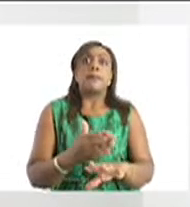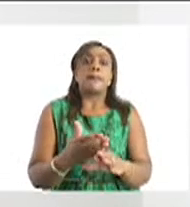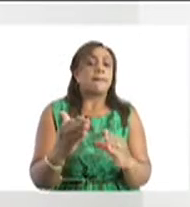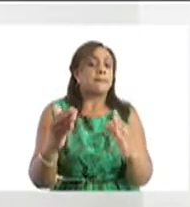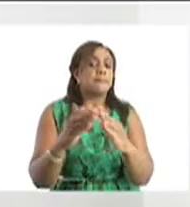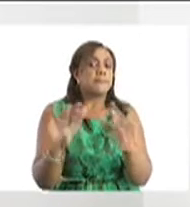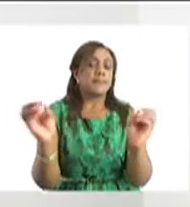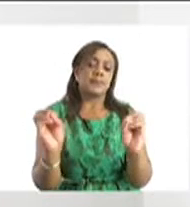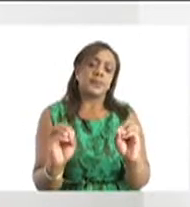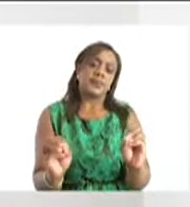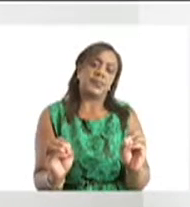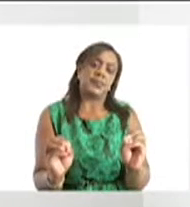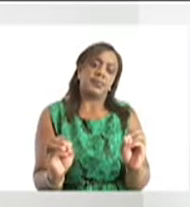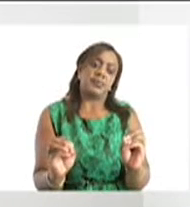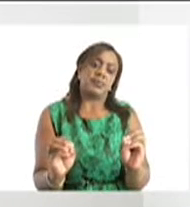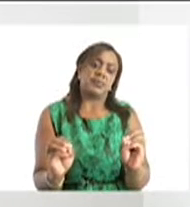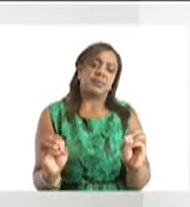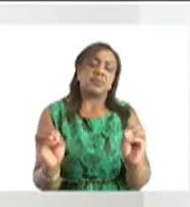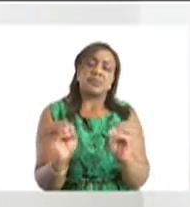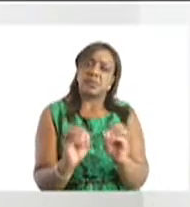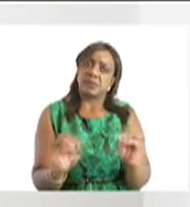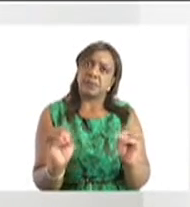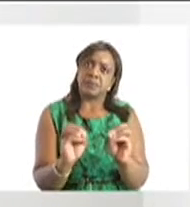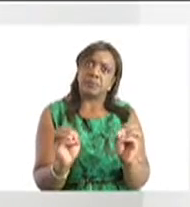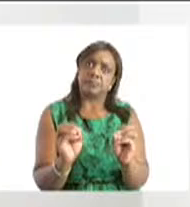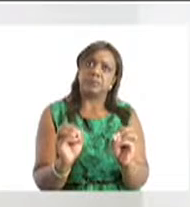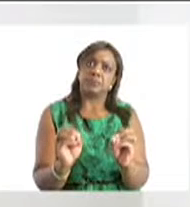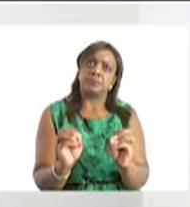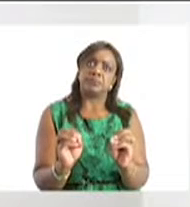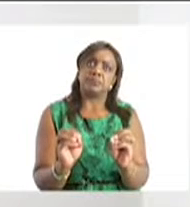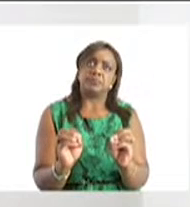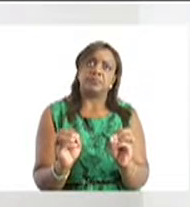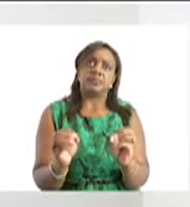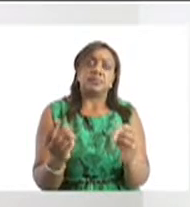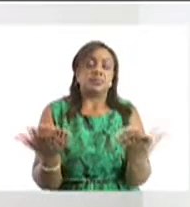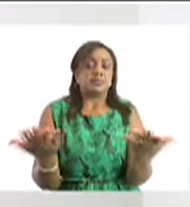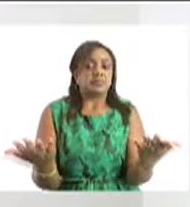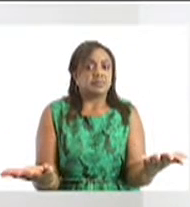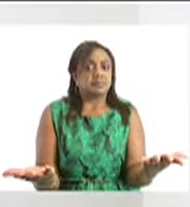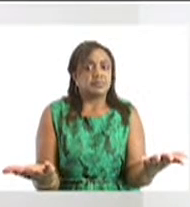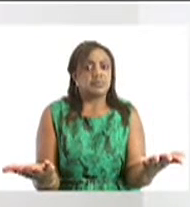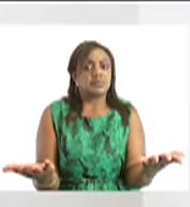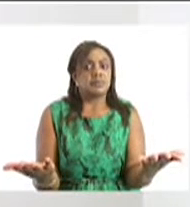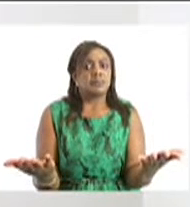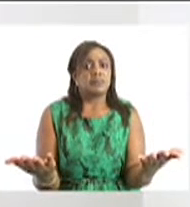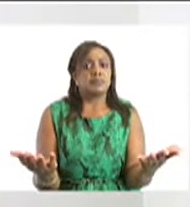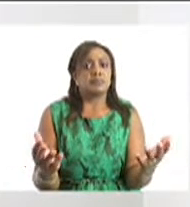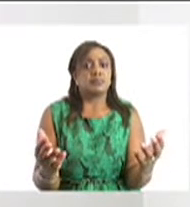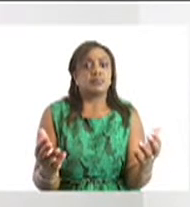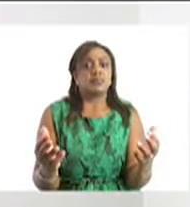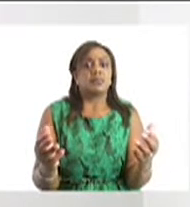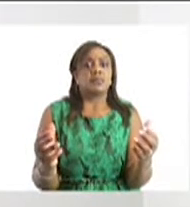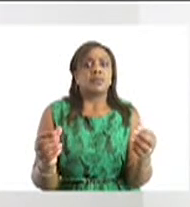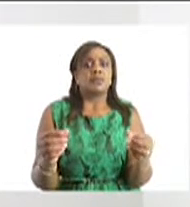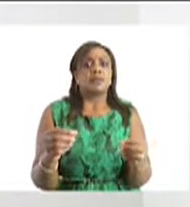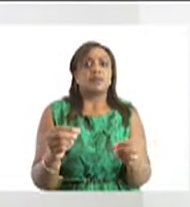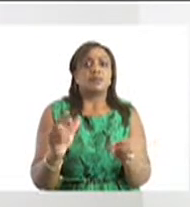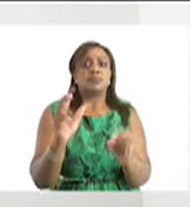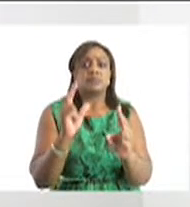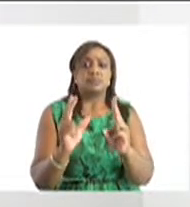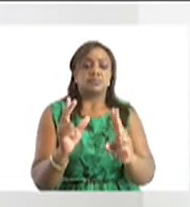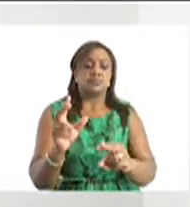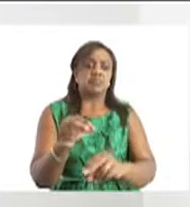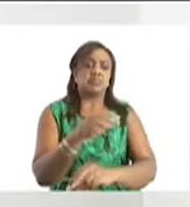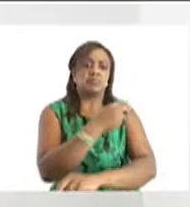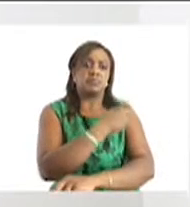instance, if you don't have a house, and okay, not say you, but maybe street kids, we know we have street kids